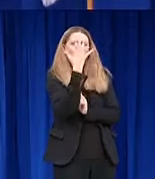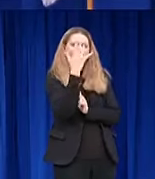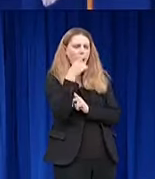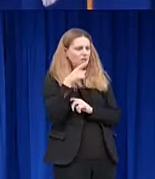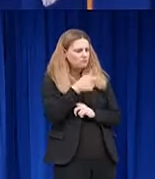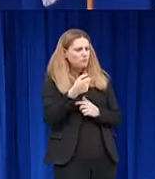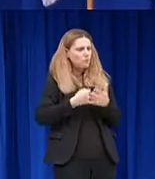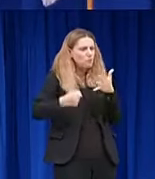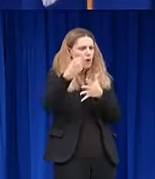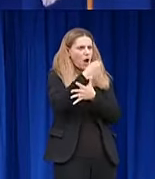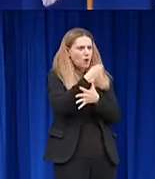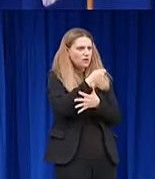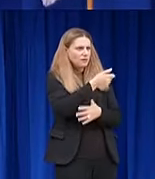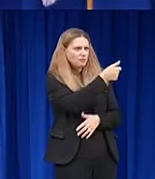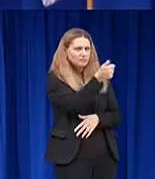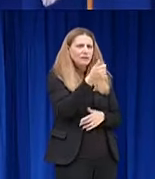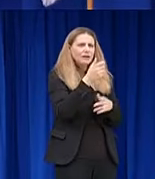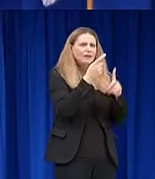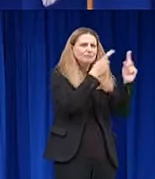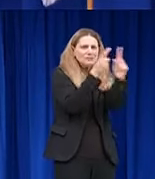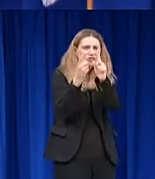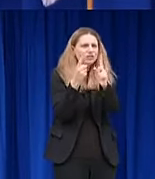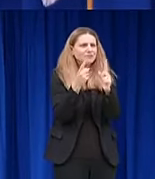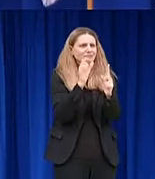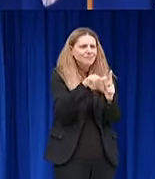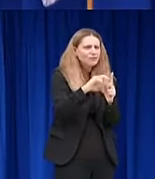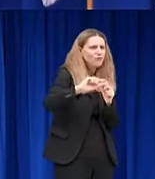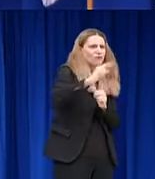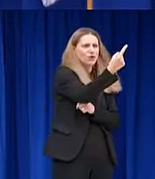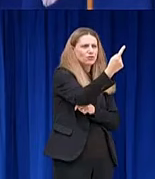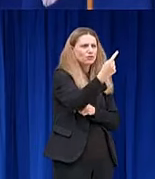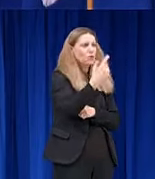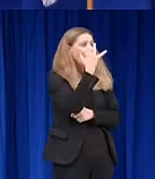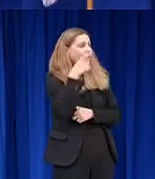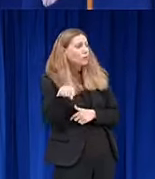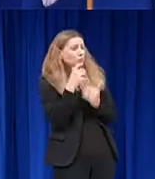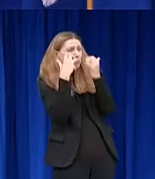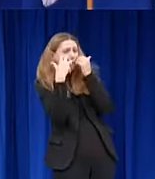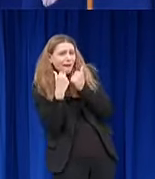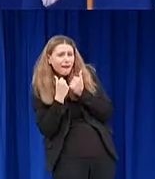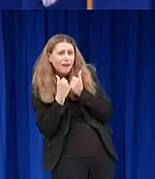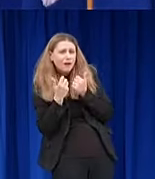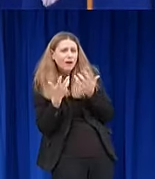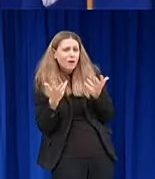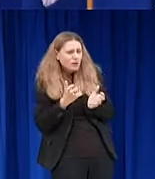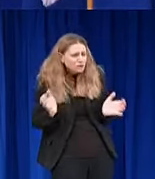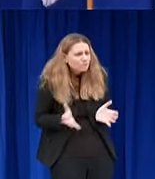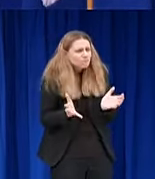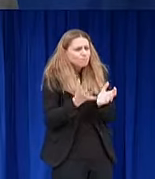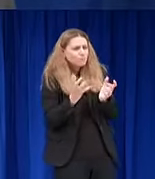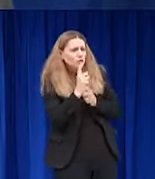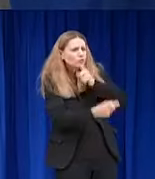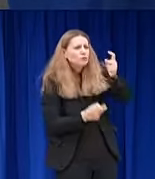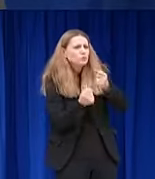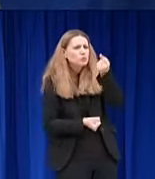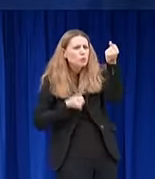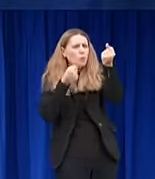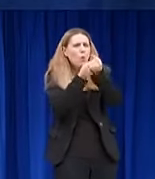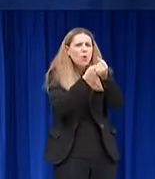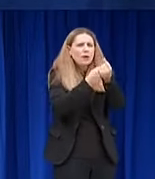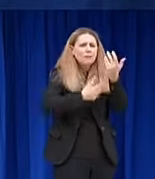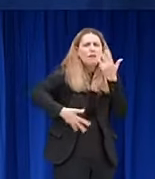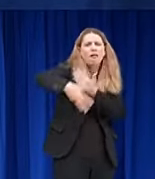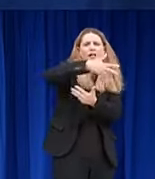because you genuinely care. You want to be part of something bigger and surrounded by the very best people our country has to offer.